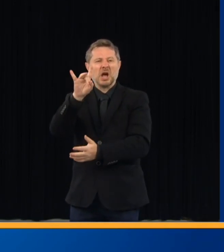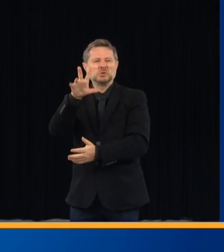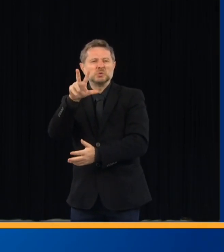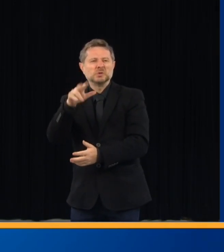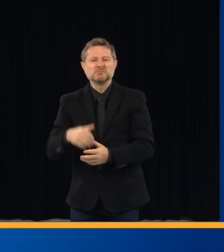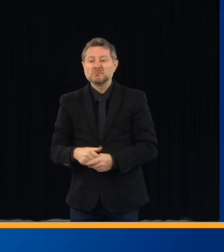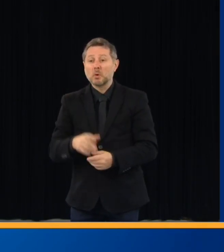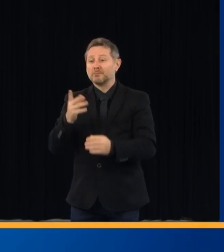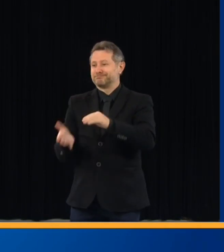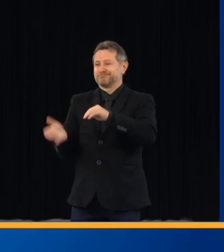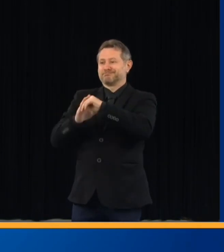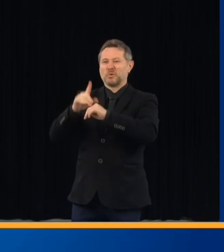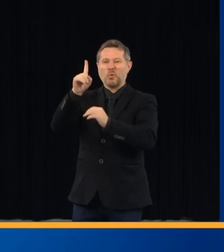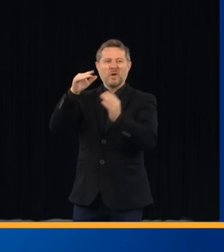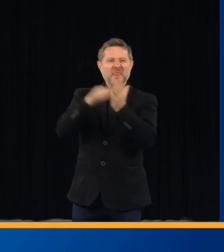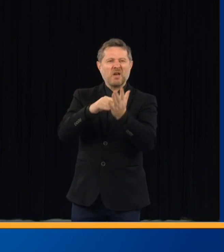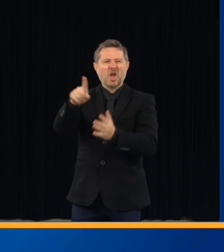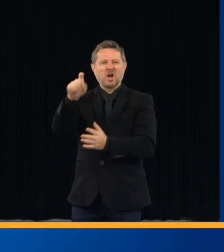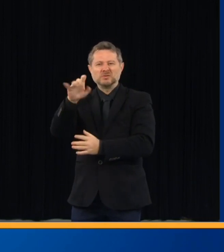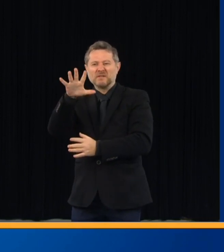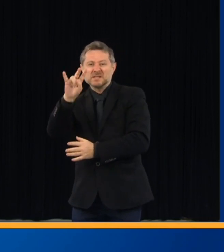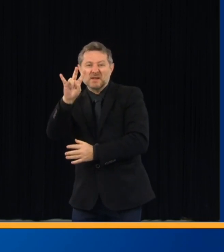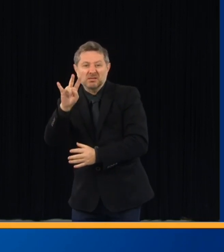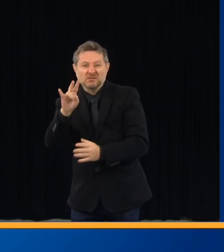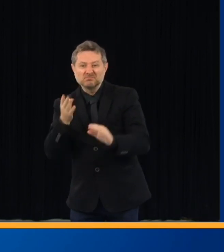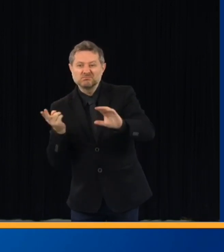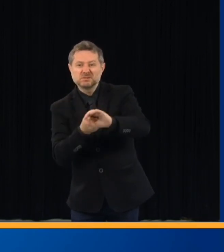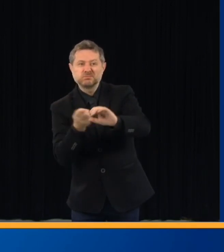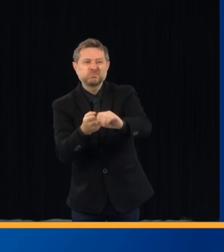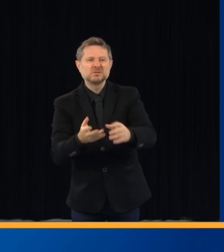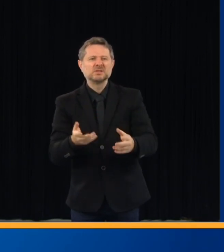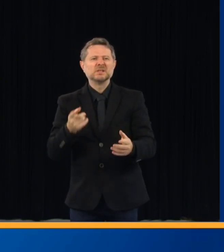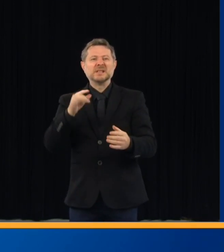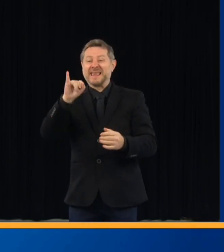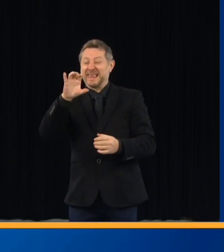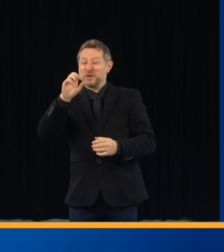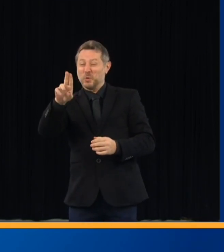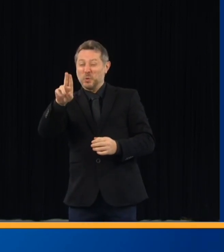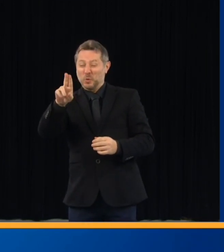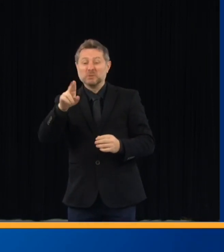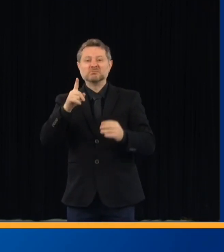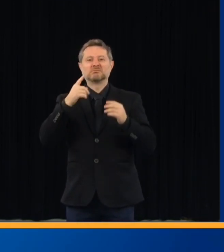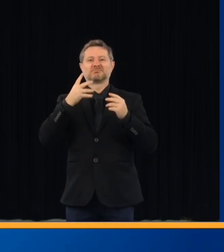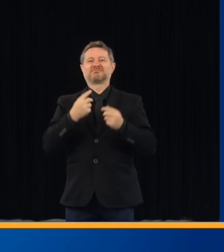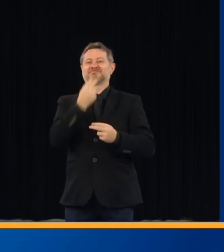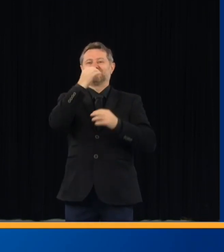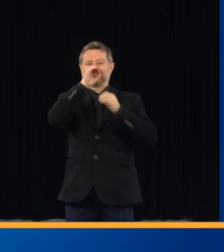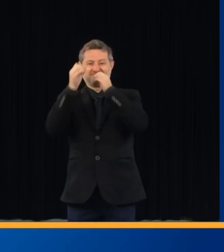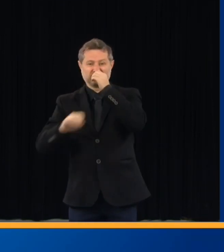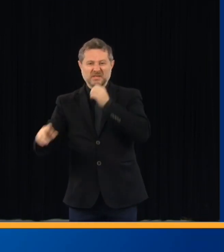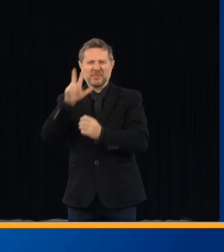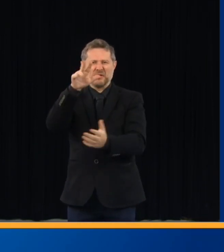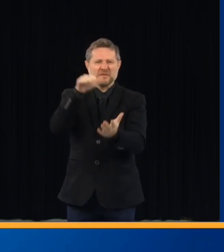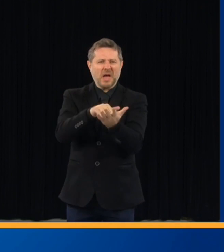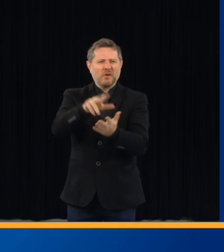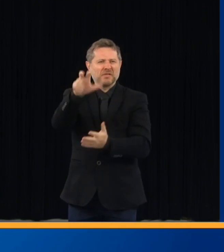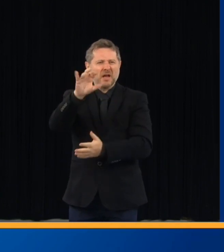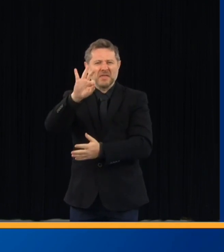1,100. 3,000 ICU patients, that's up 300. 7,400 patients discharged, that's